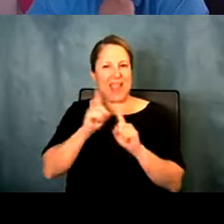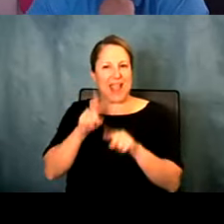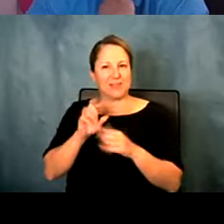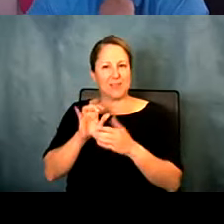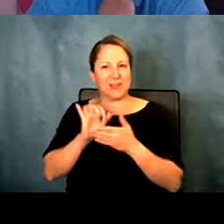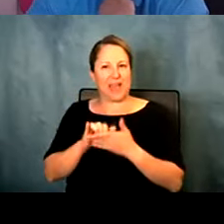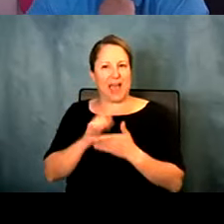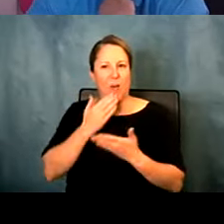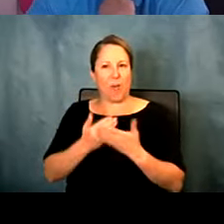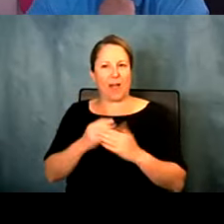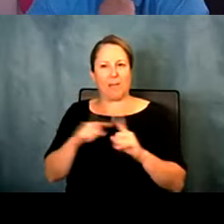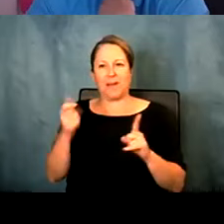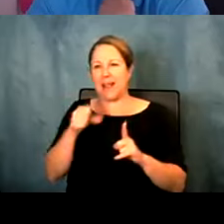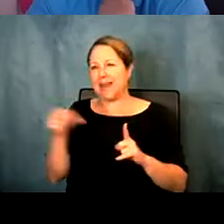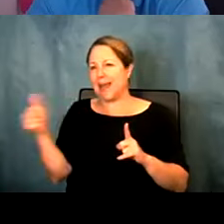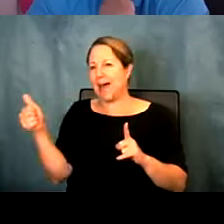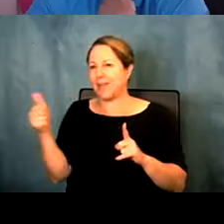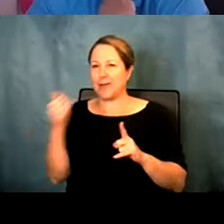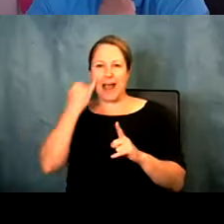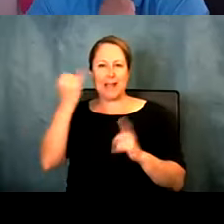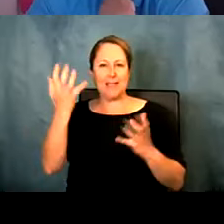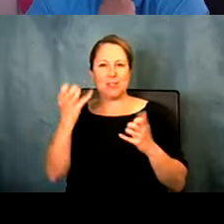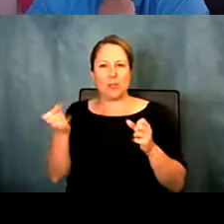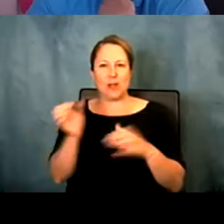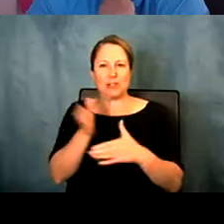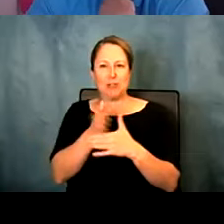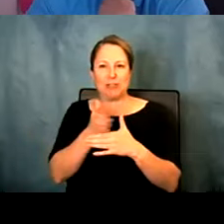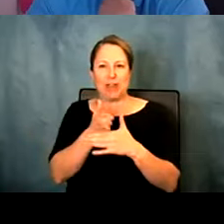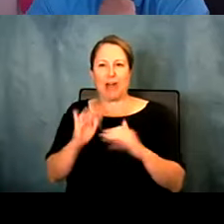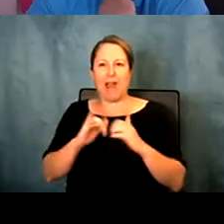any other strategies you wanted to add to that for folks that are reluctant?